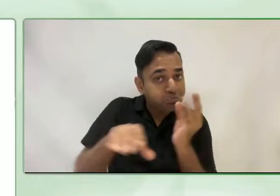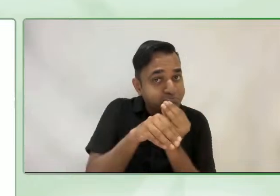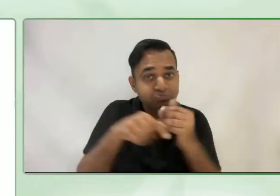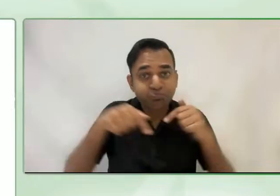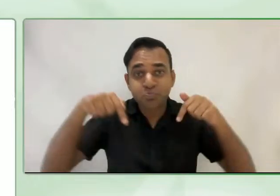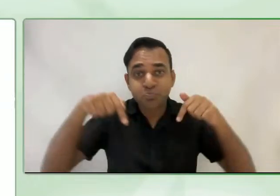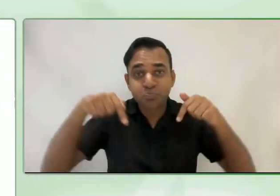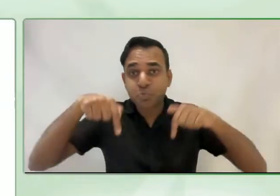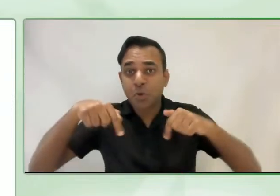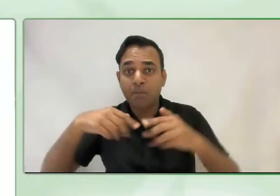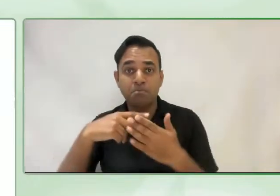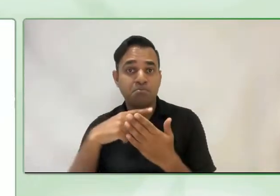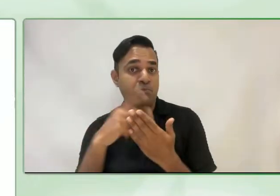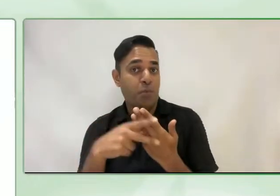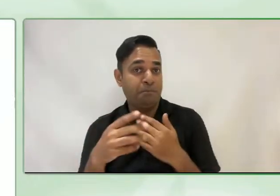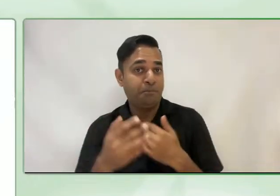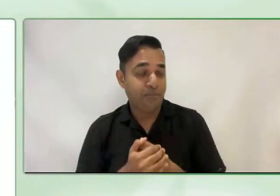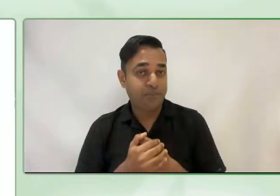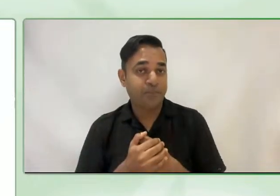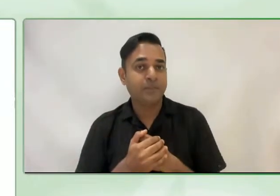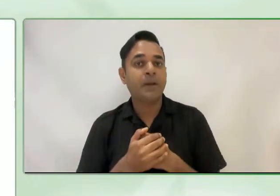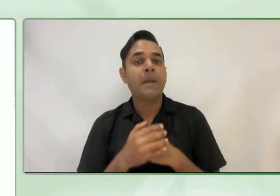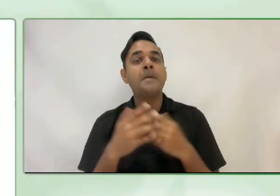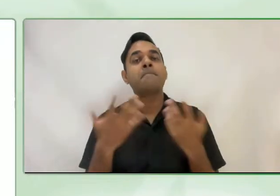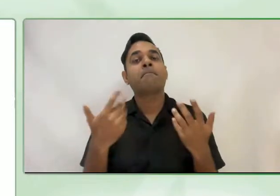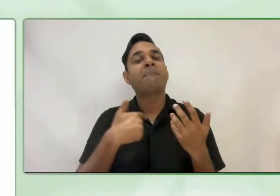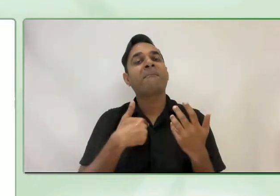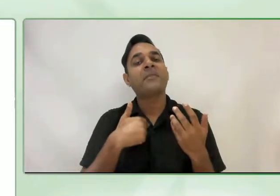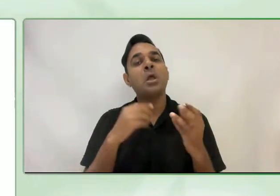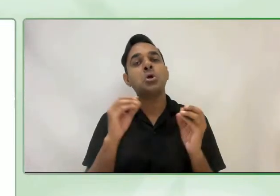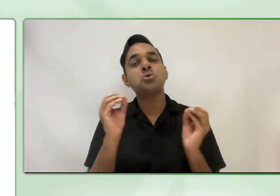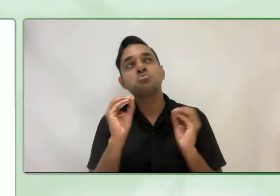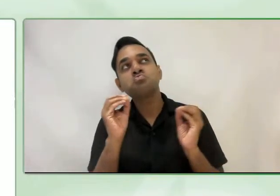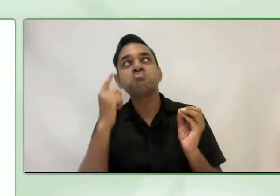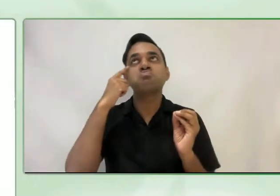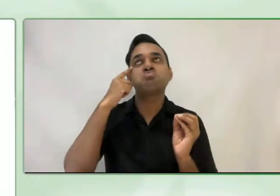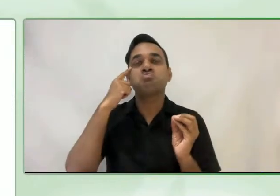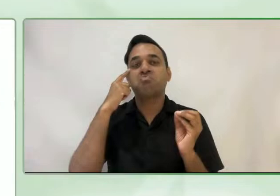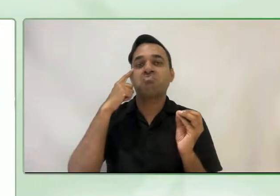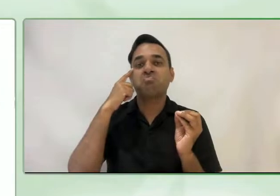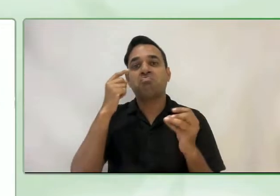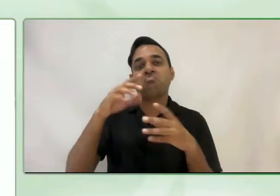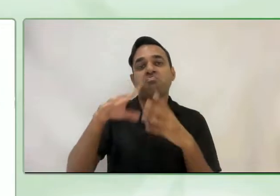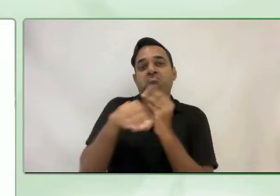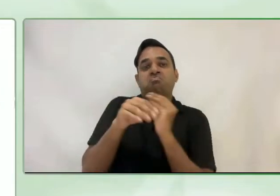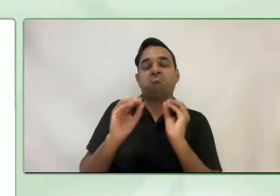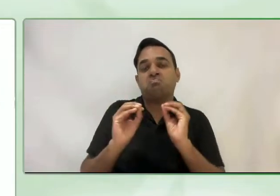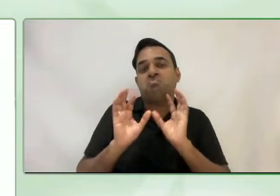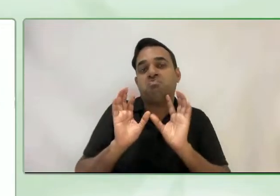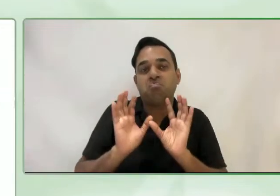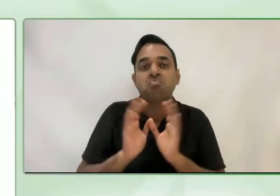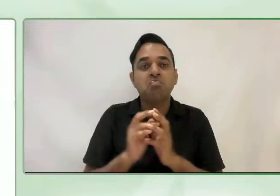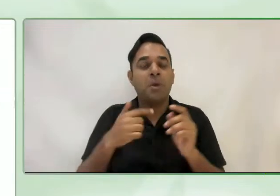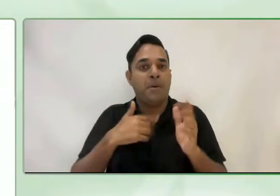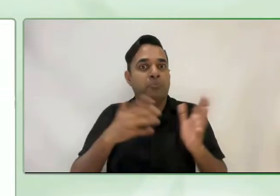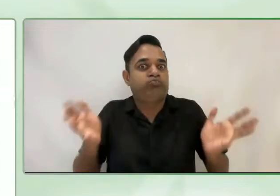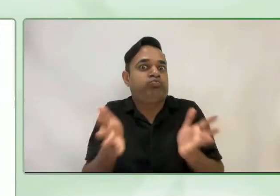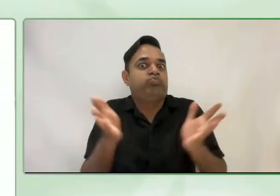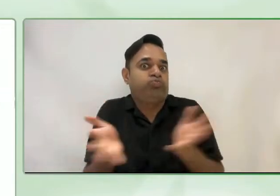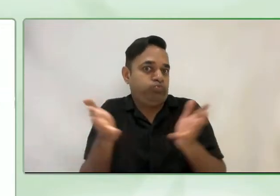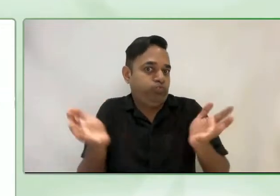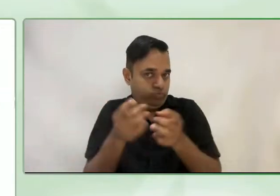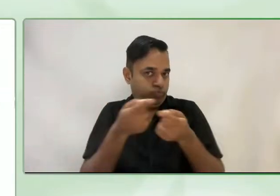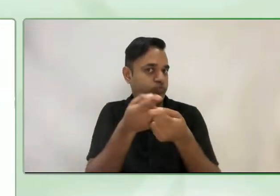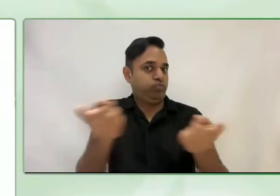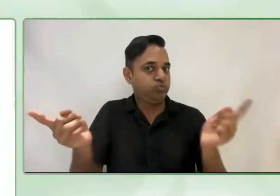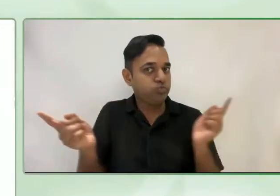have nothing really to add, but also I want to encourage you to come to our booth of Vienna Business Agency